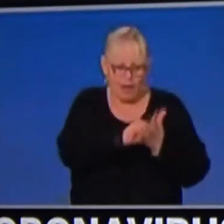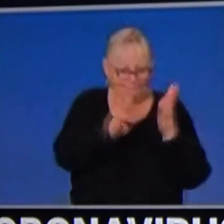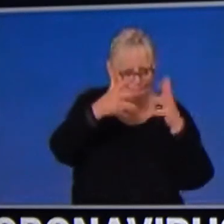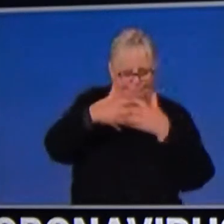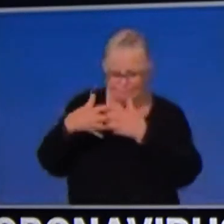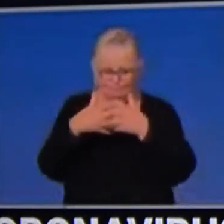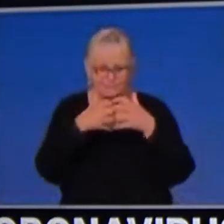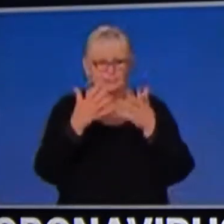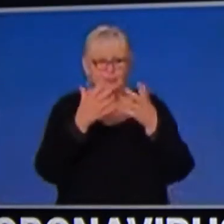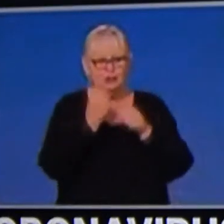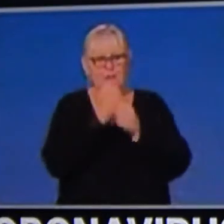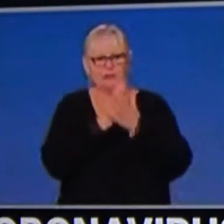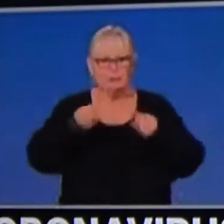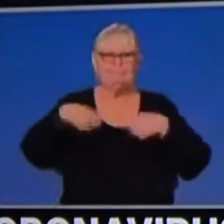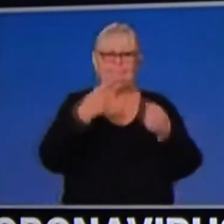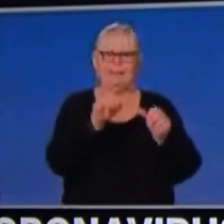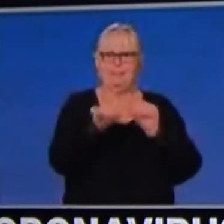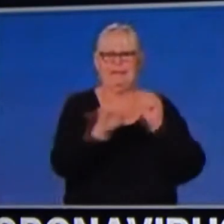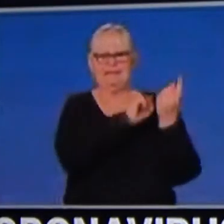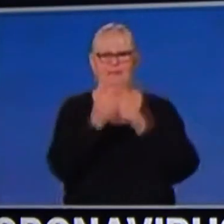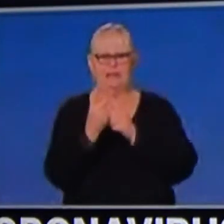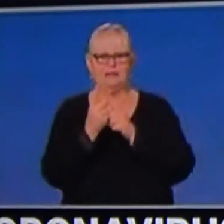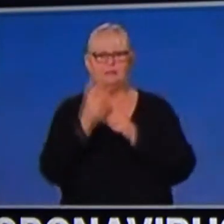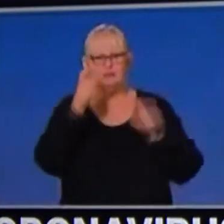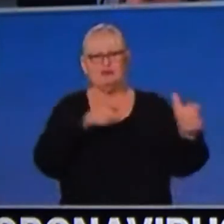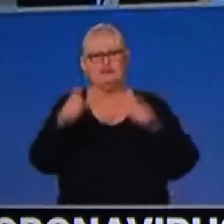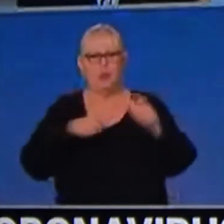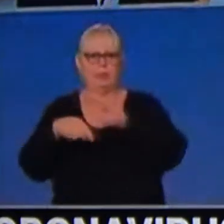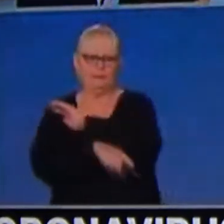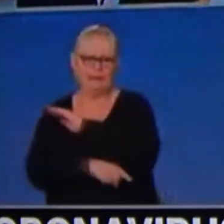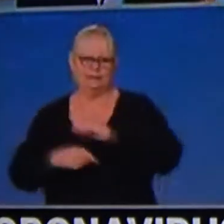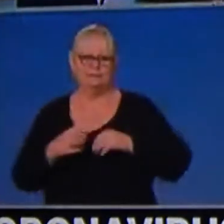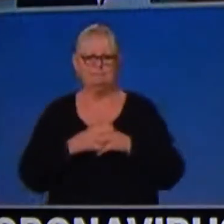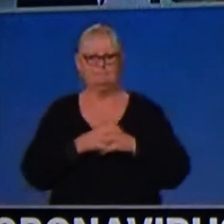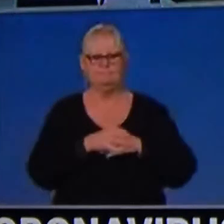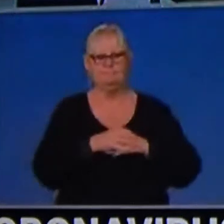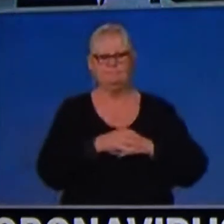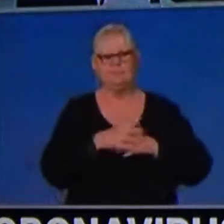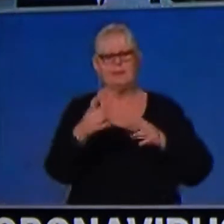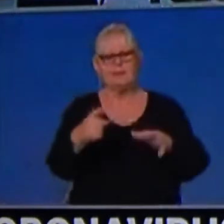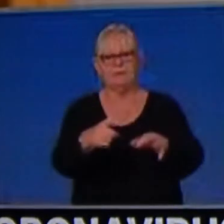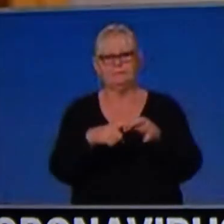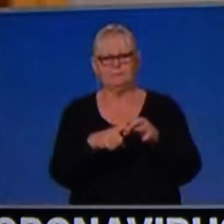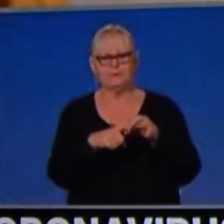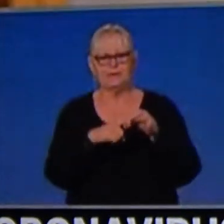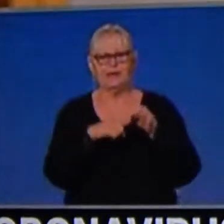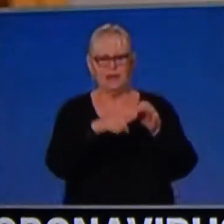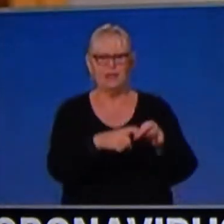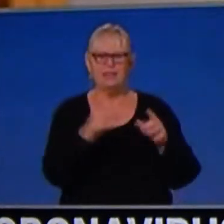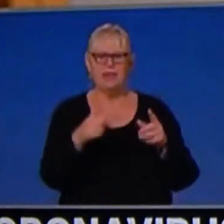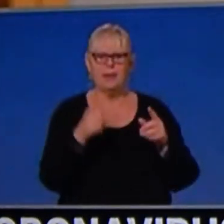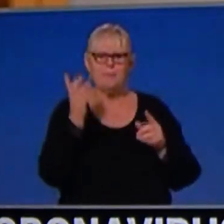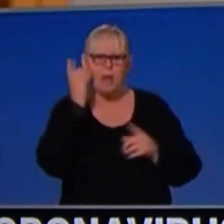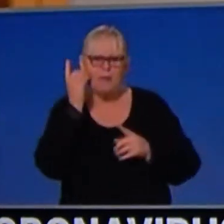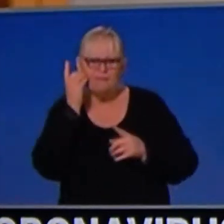a budget to deliver the right outcome to get debt and deficit under control. Yeah. Prime Minister, regarding that mobile phone app you're developing, can